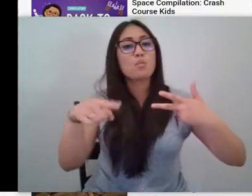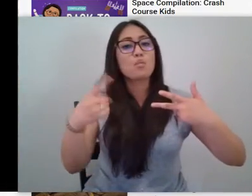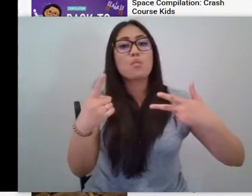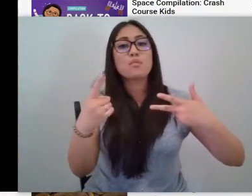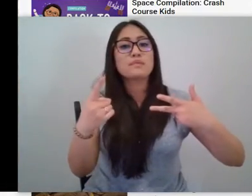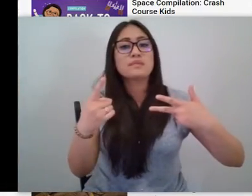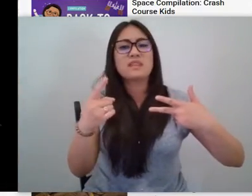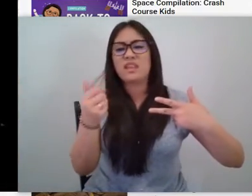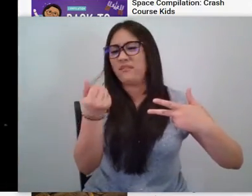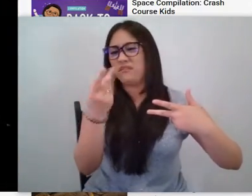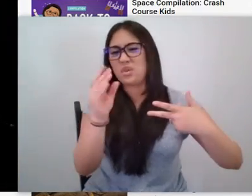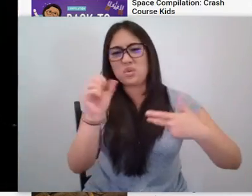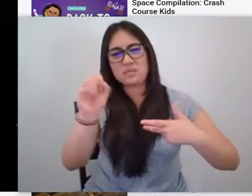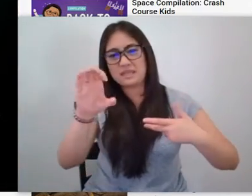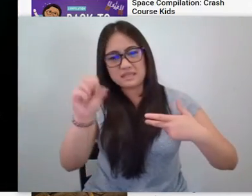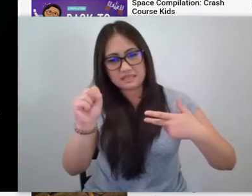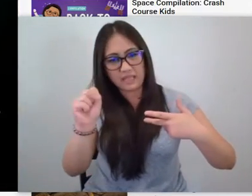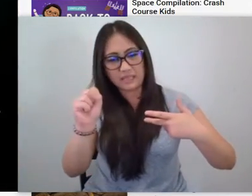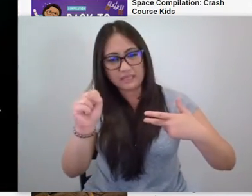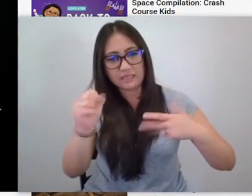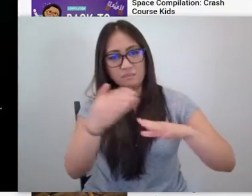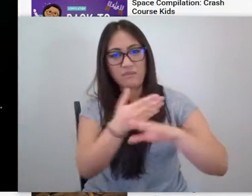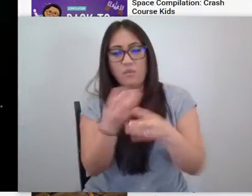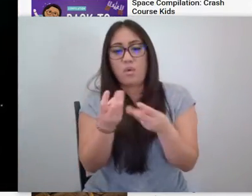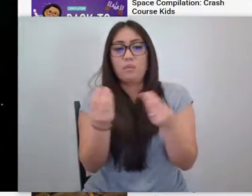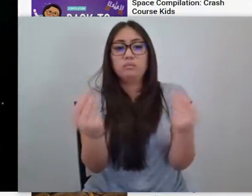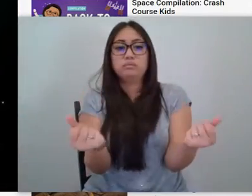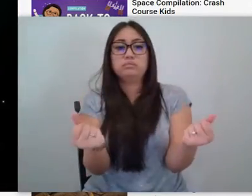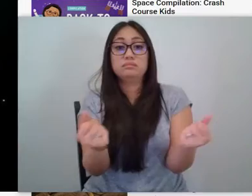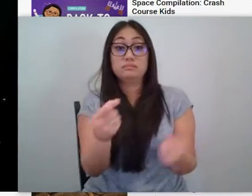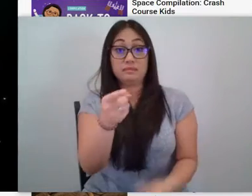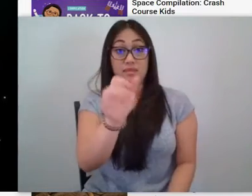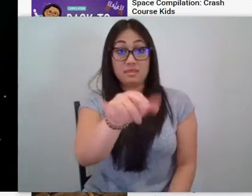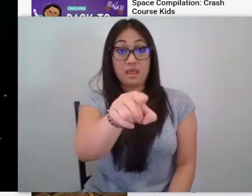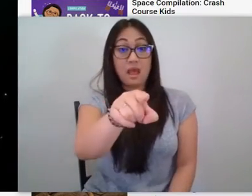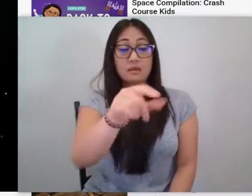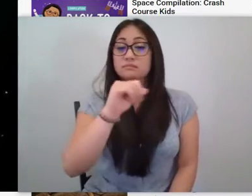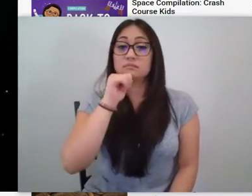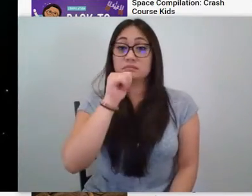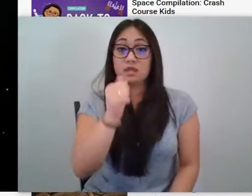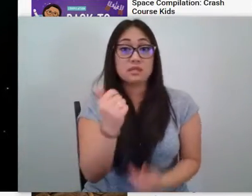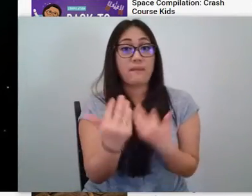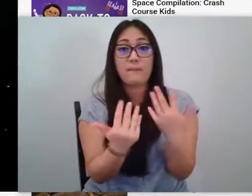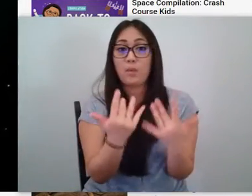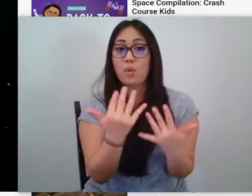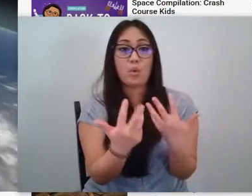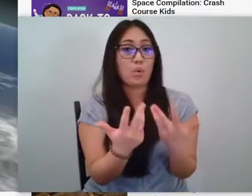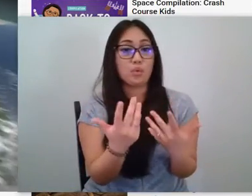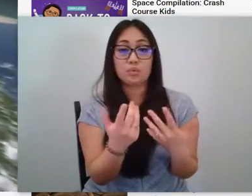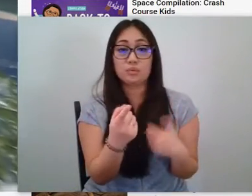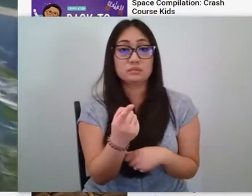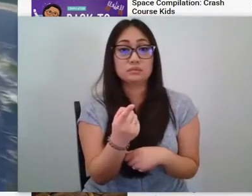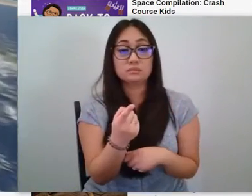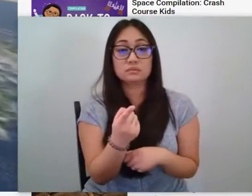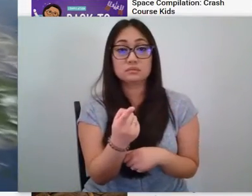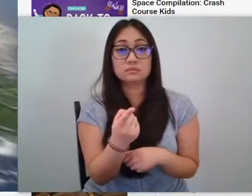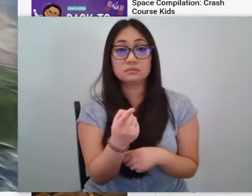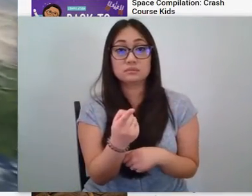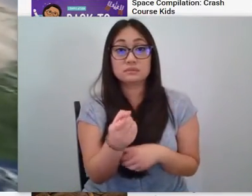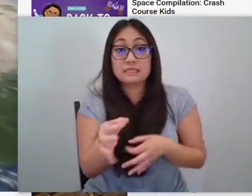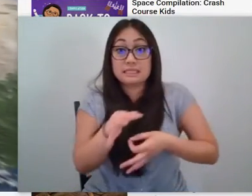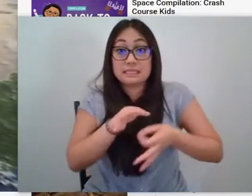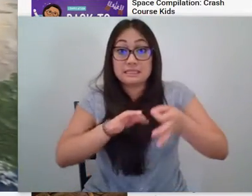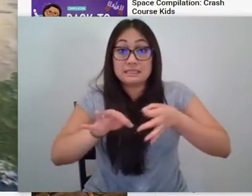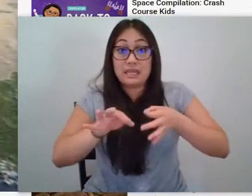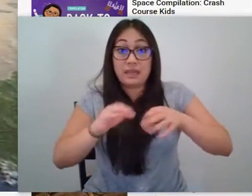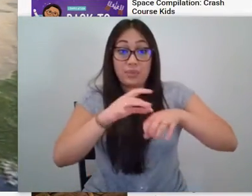up. A meteorite is a meteoroid that does not burn up in the Earth's atmosphere. Instead, it falls to the